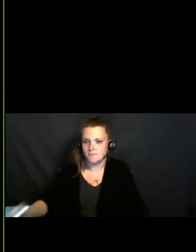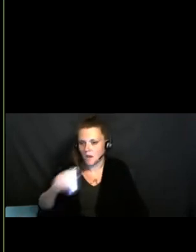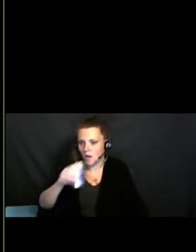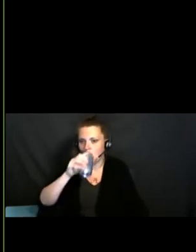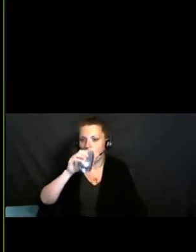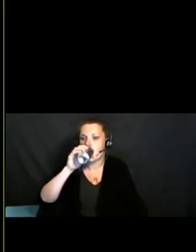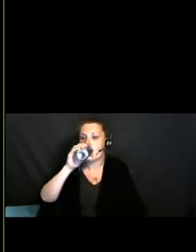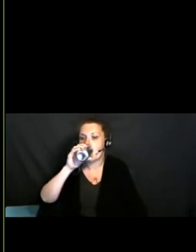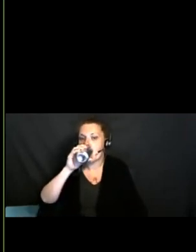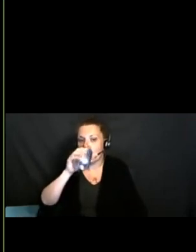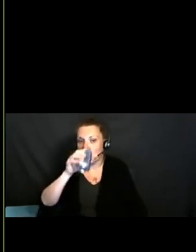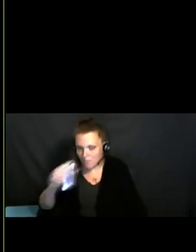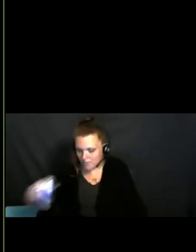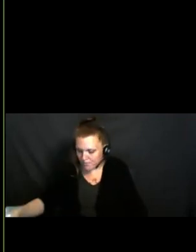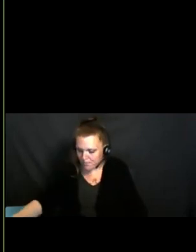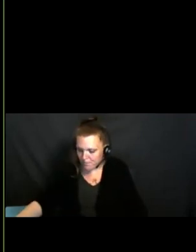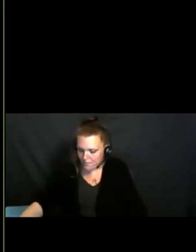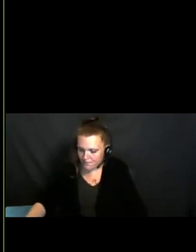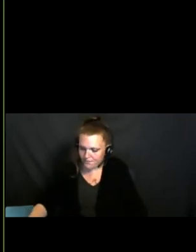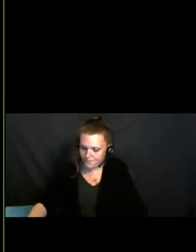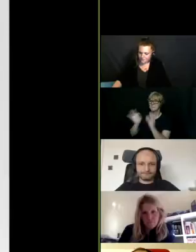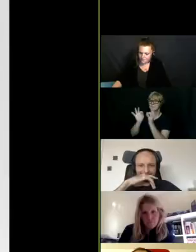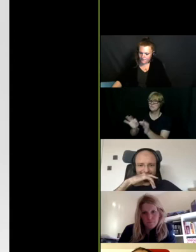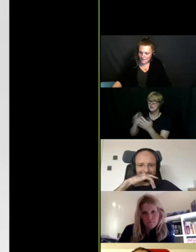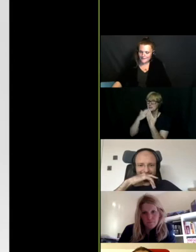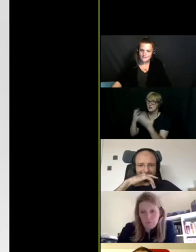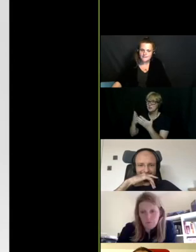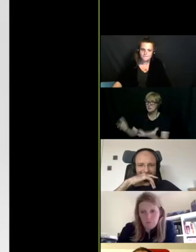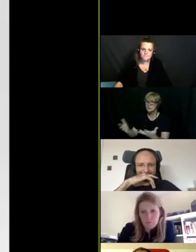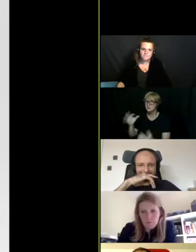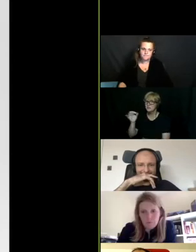Yep. All right, perfect. Thank you very much, Firat. Thank you.